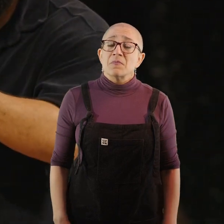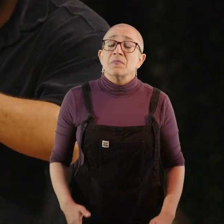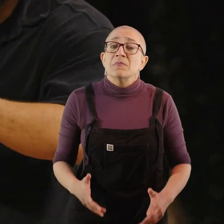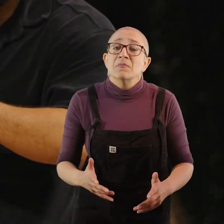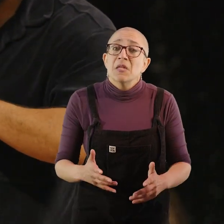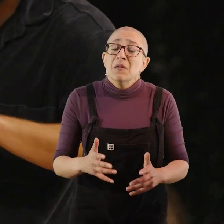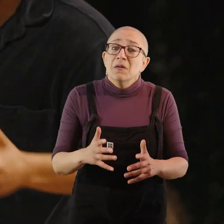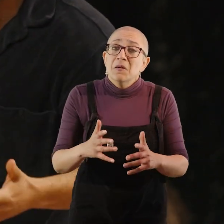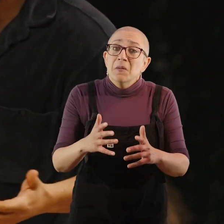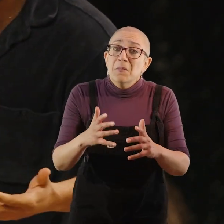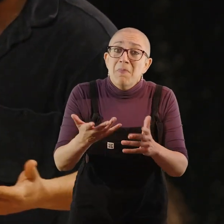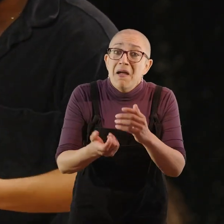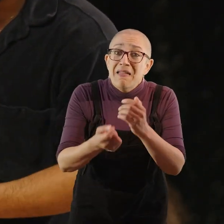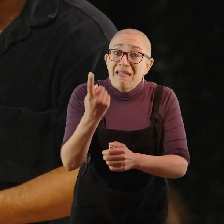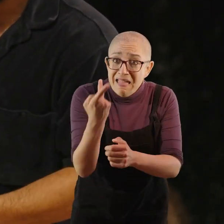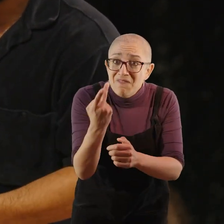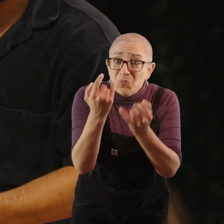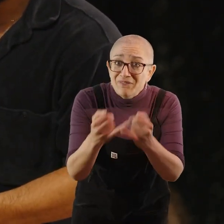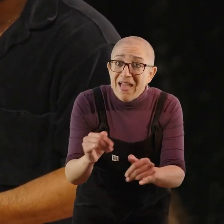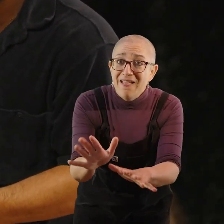If we should fail,